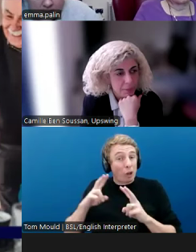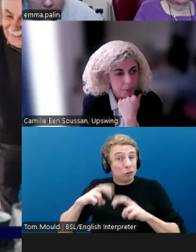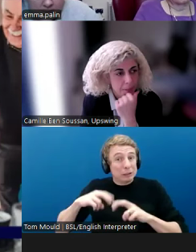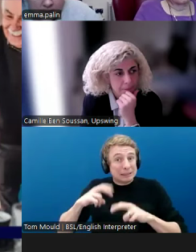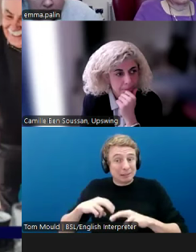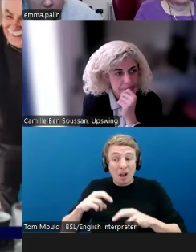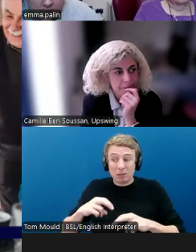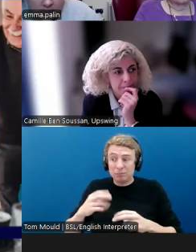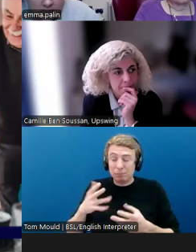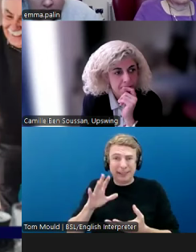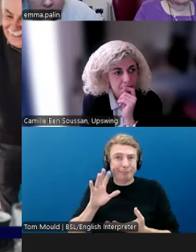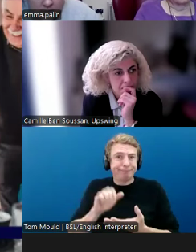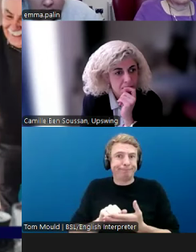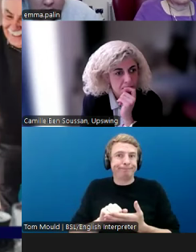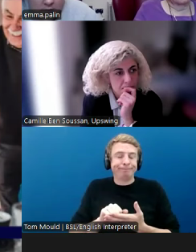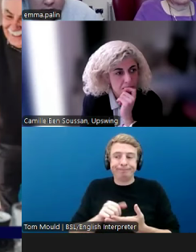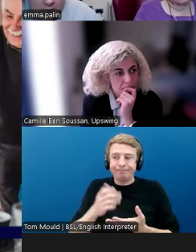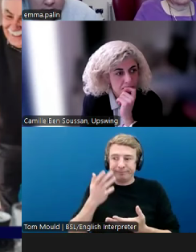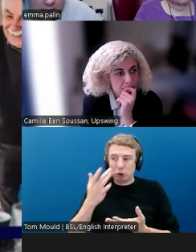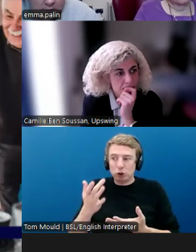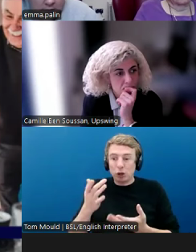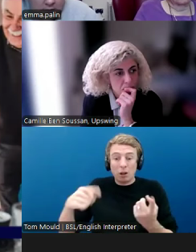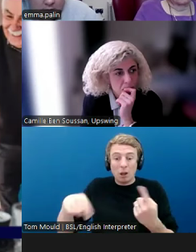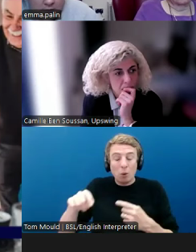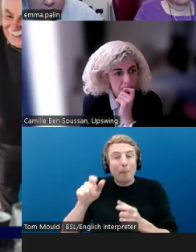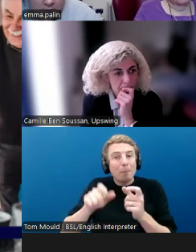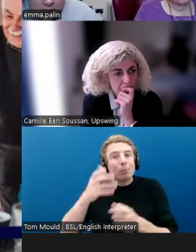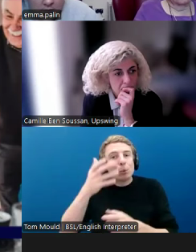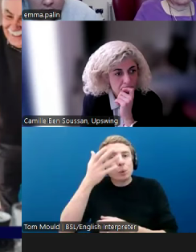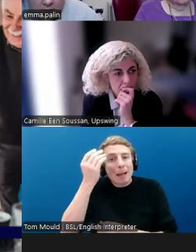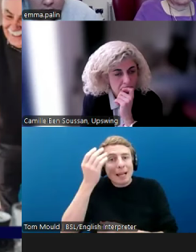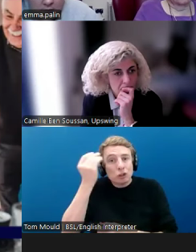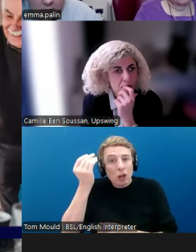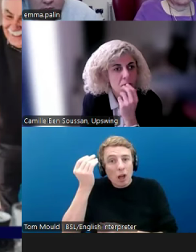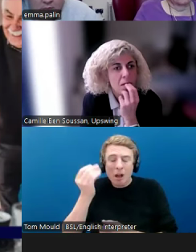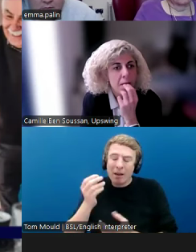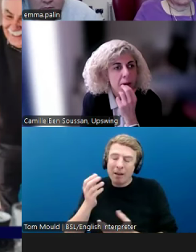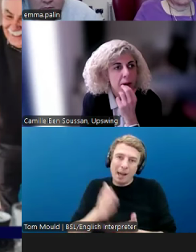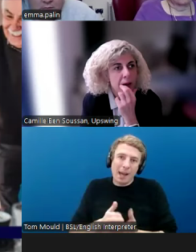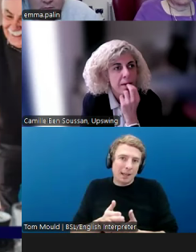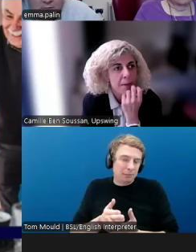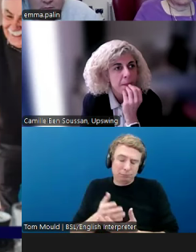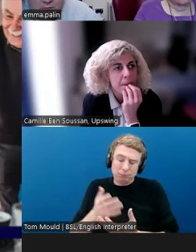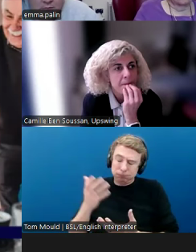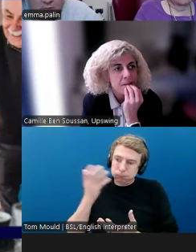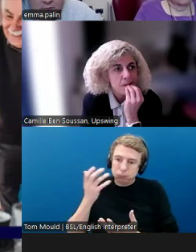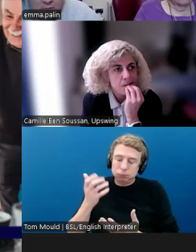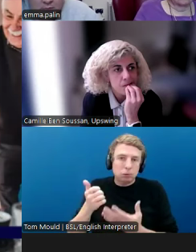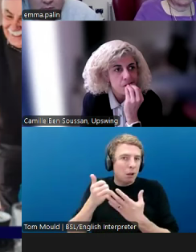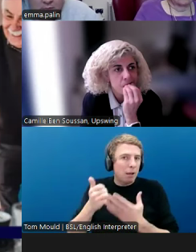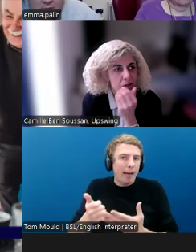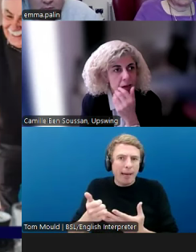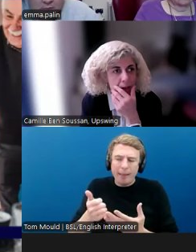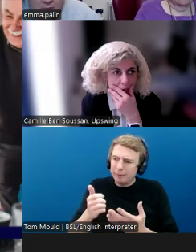especially those in particular living with dementia. I'm not going to give you the classic percentage that everyone shares because it's an ever